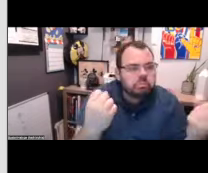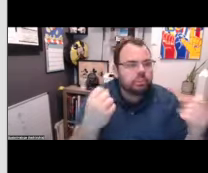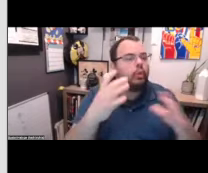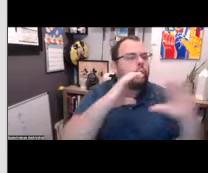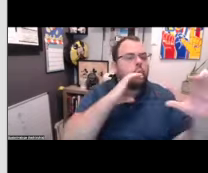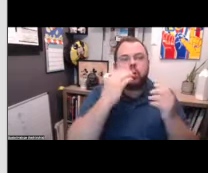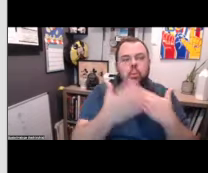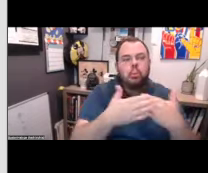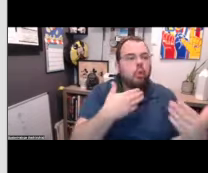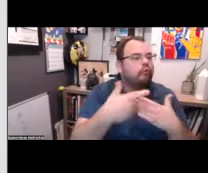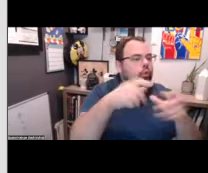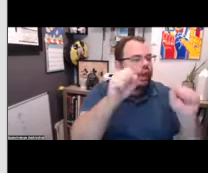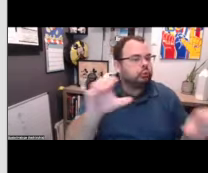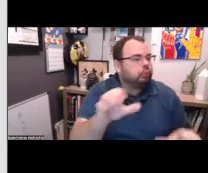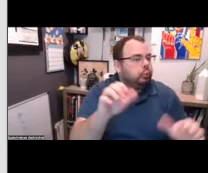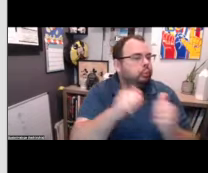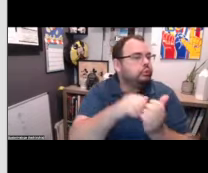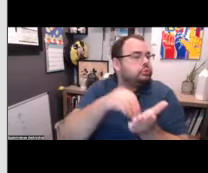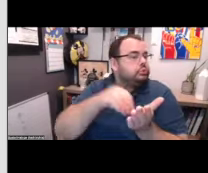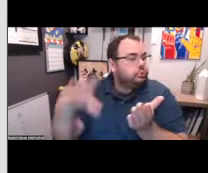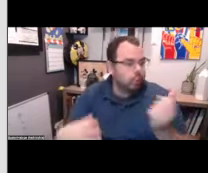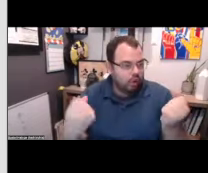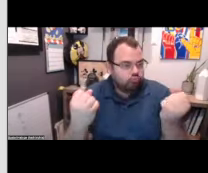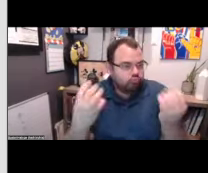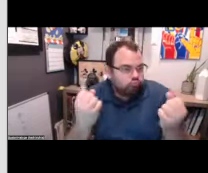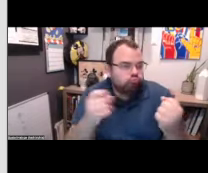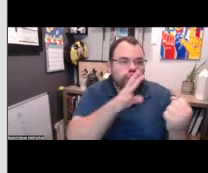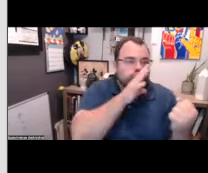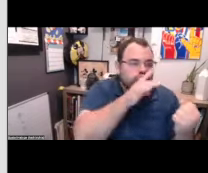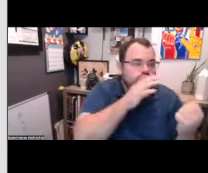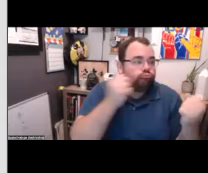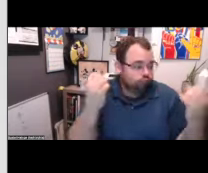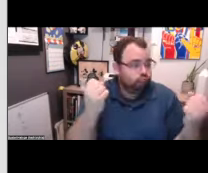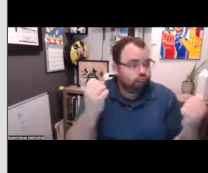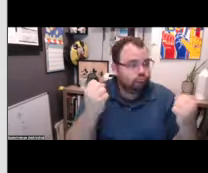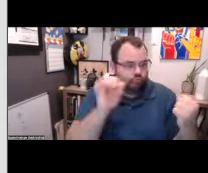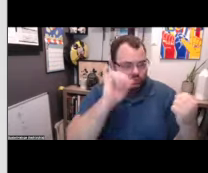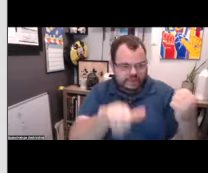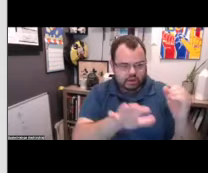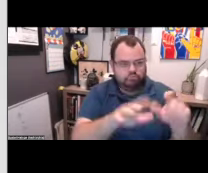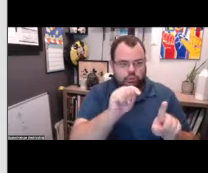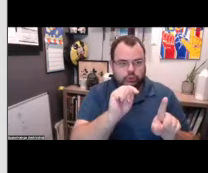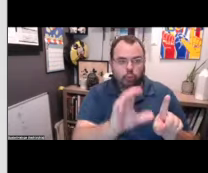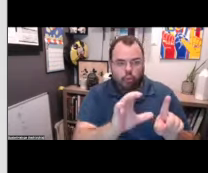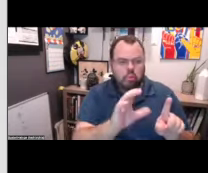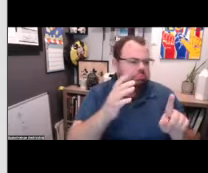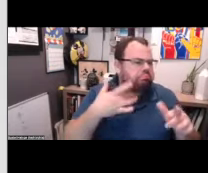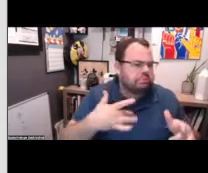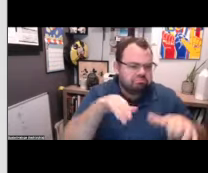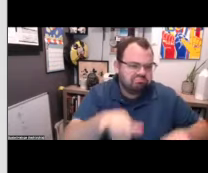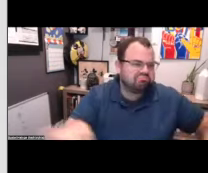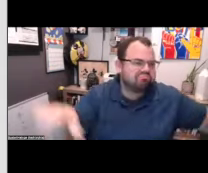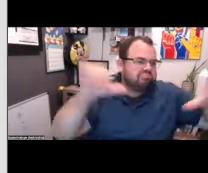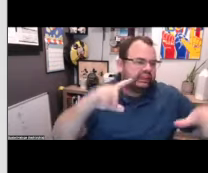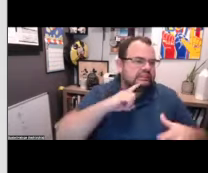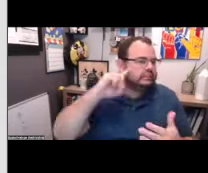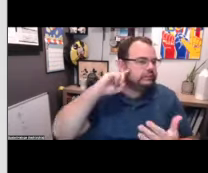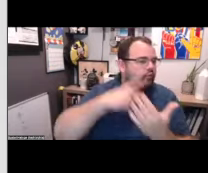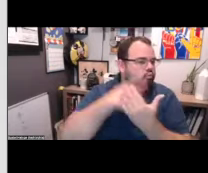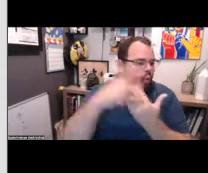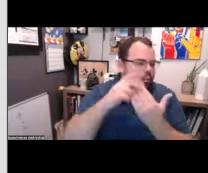you speak and you sign at the same time, and you have sign language all the time. So a lot of times that's how they would teach. That's one form